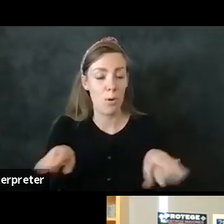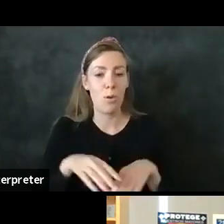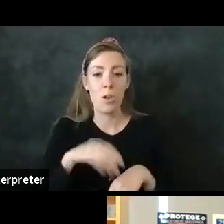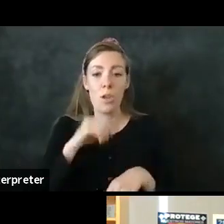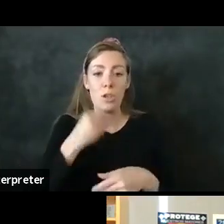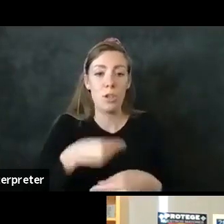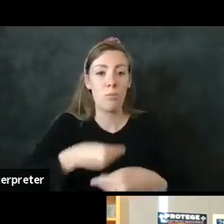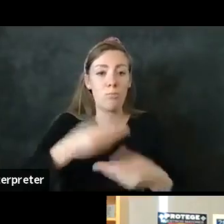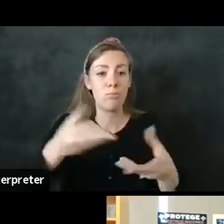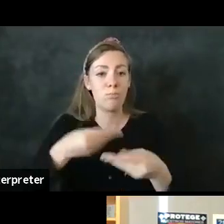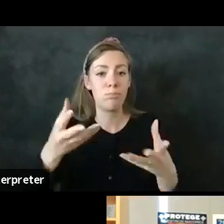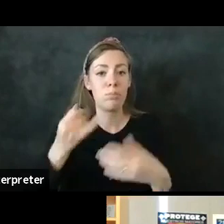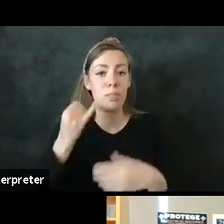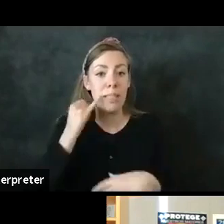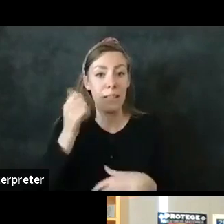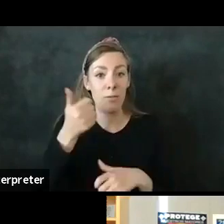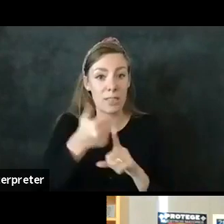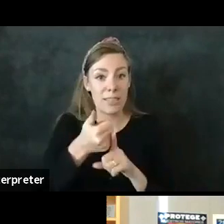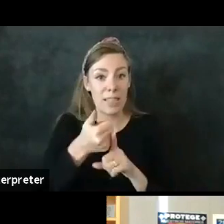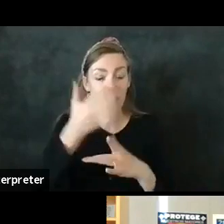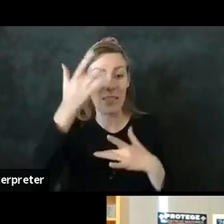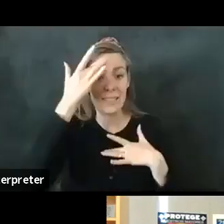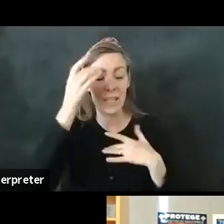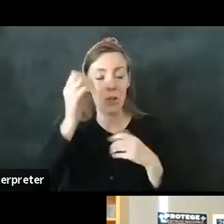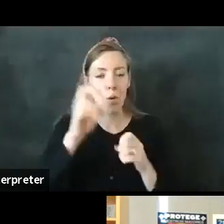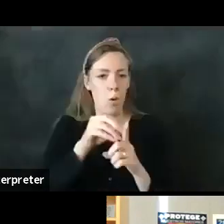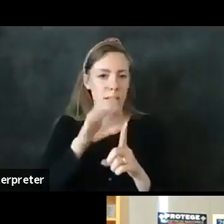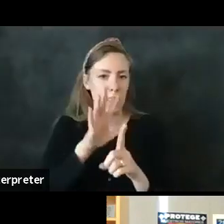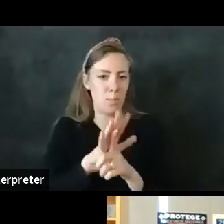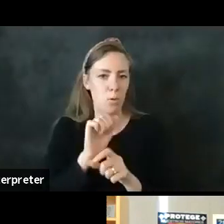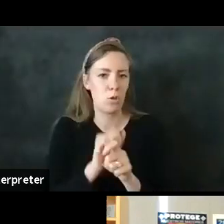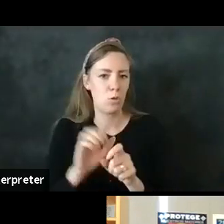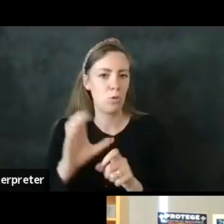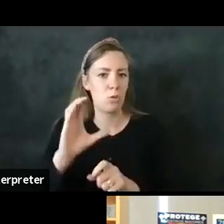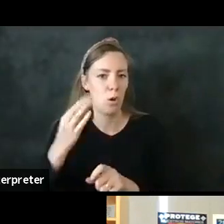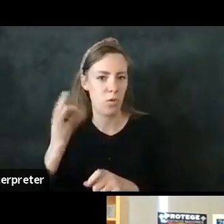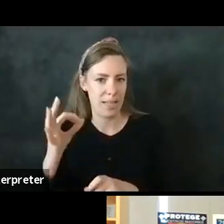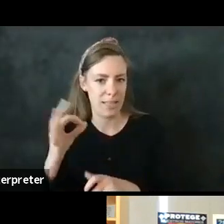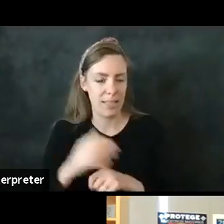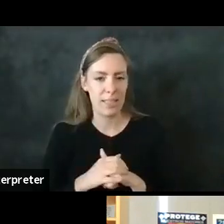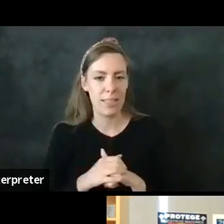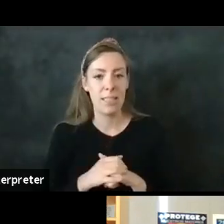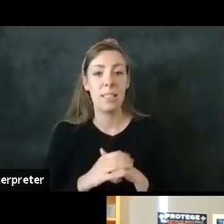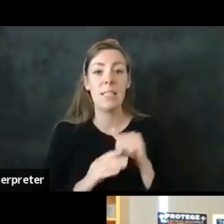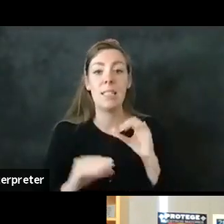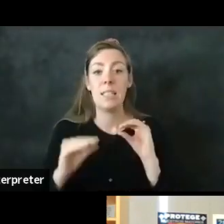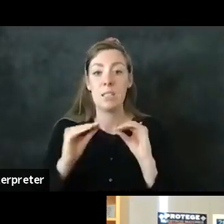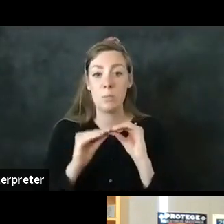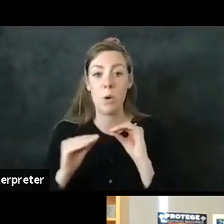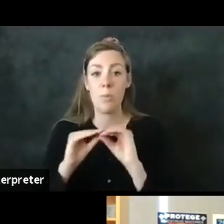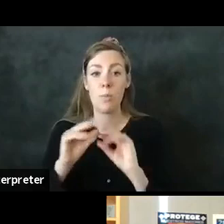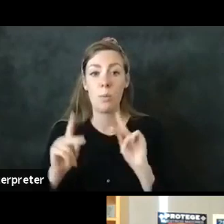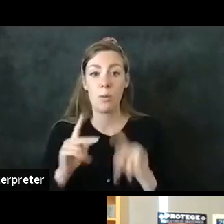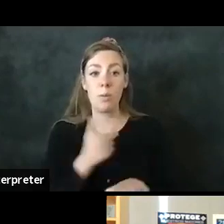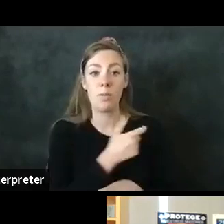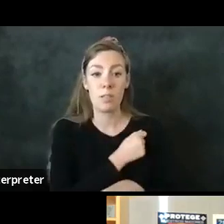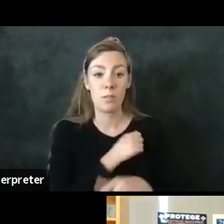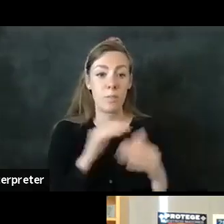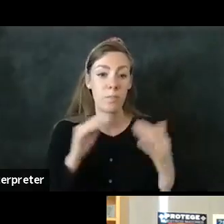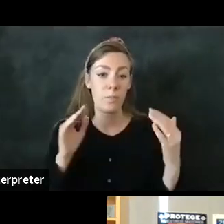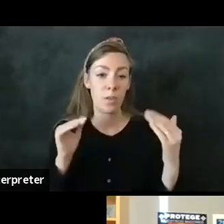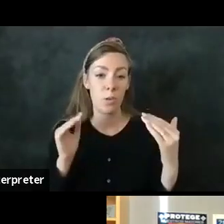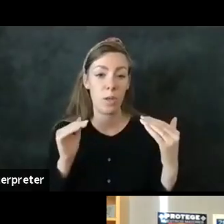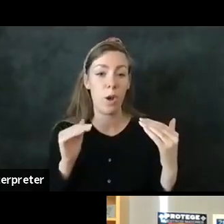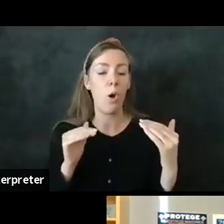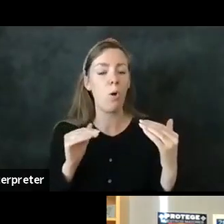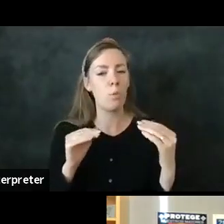candy if you're sick or have been exposed to the coronavirus. As more people get vaccinated, we do hope to return to more of a sense